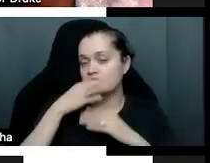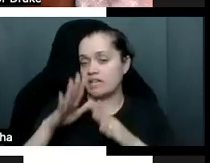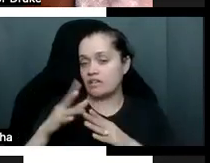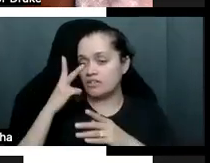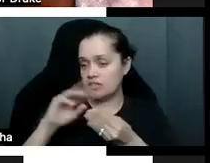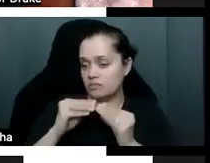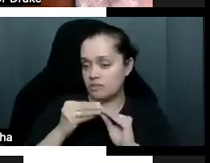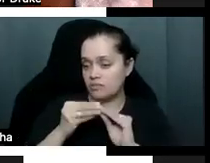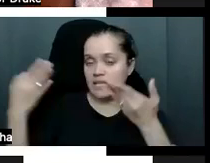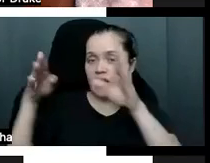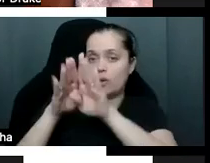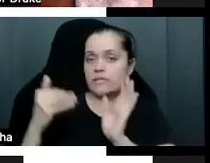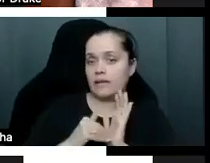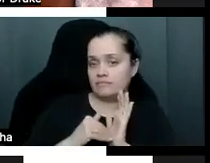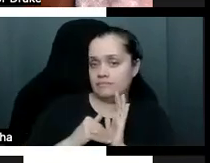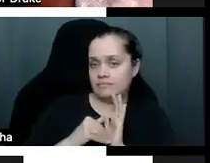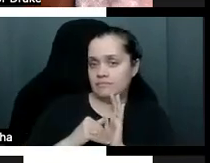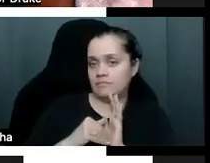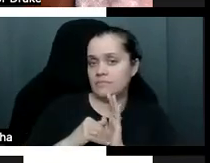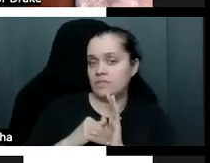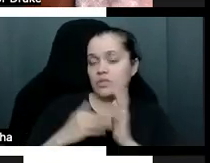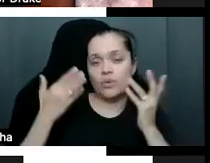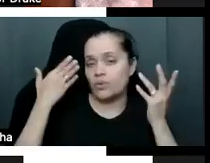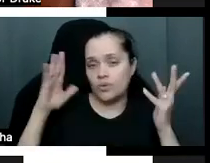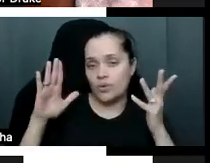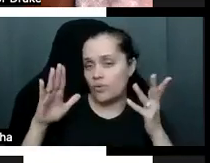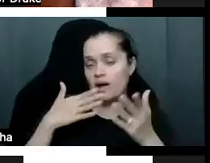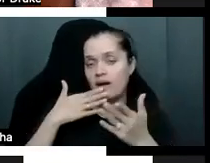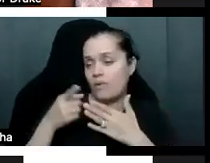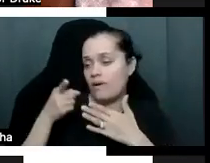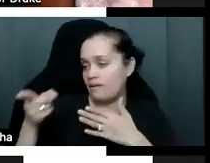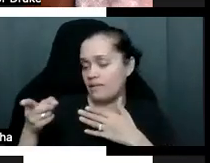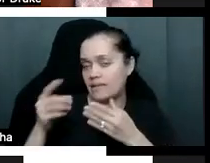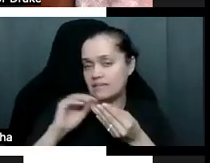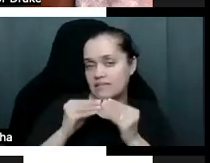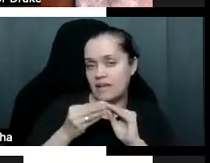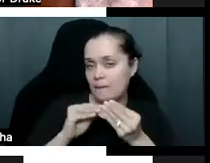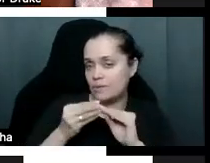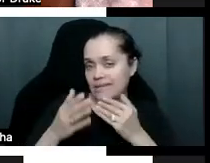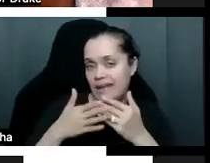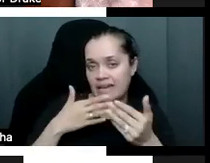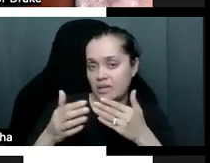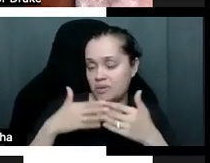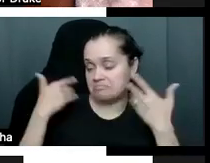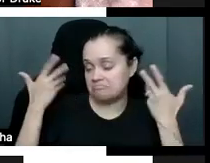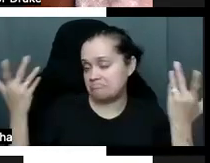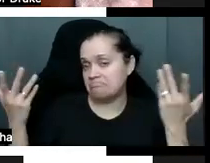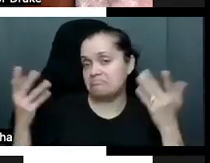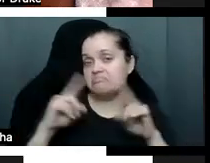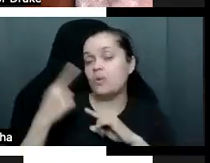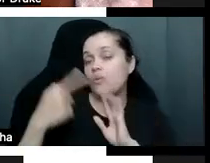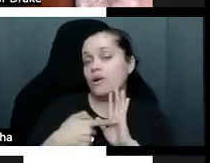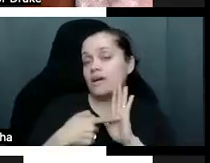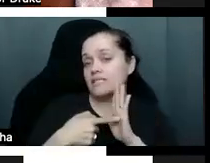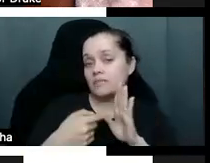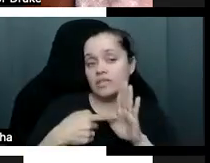again. And one doesn't know how well these are numbered anyway. But one example I'm showing